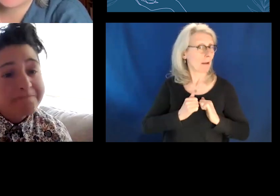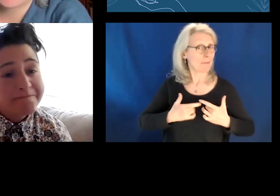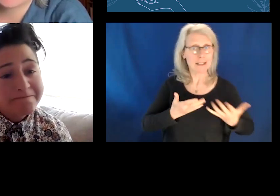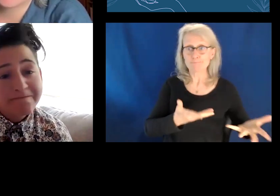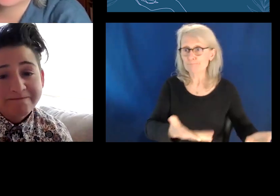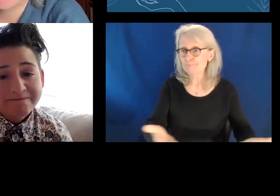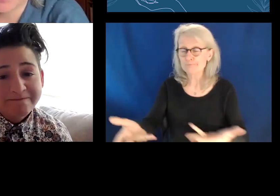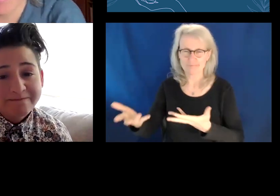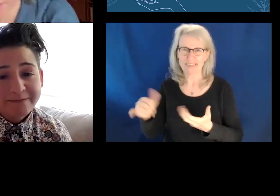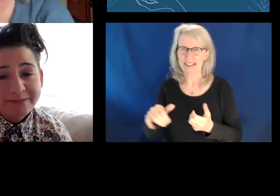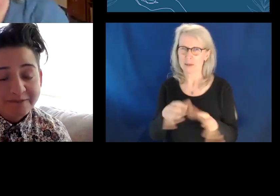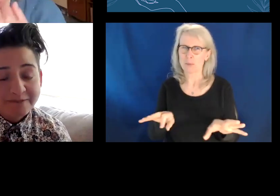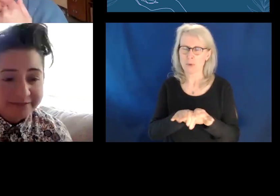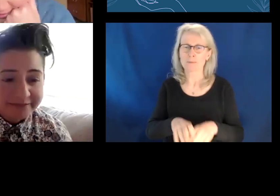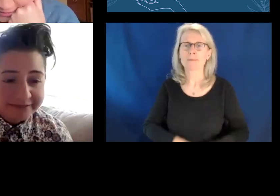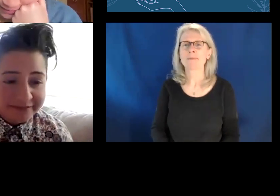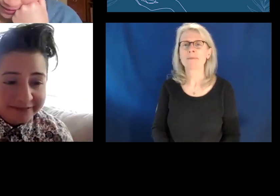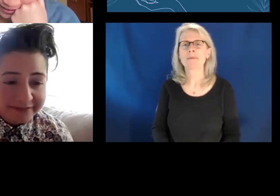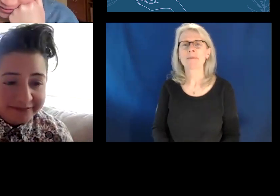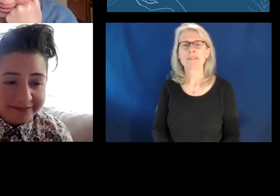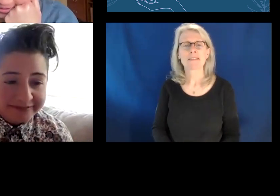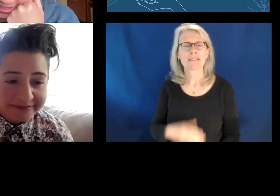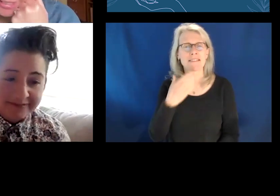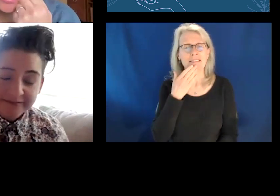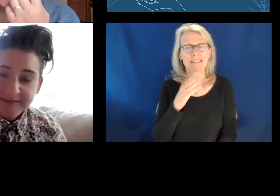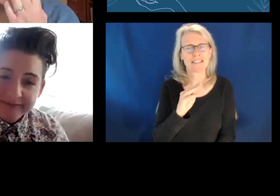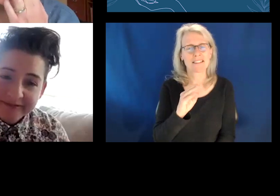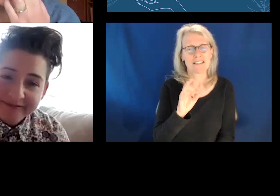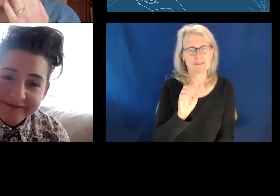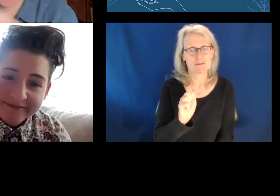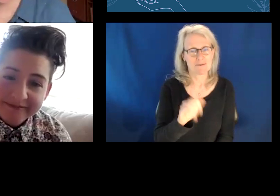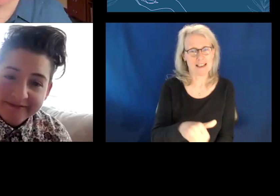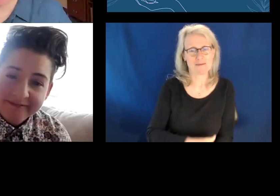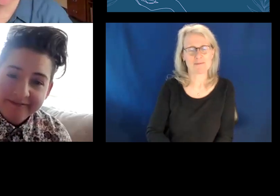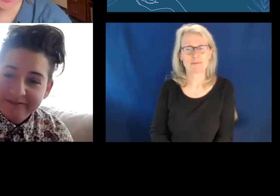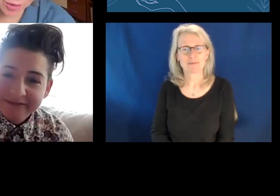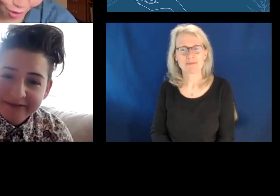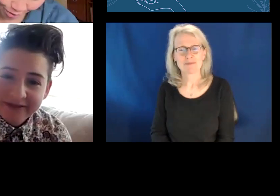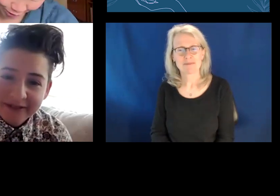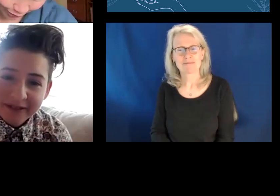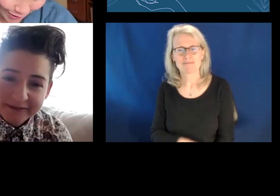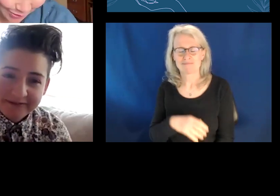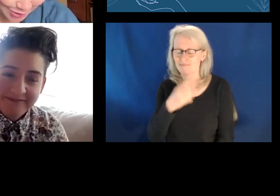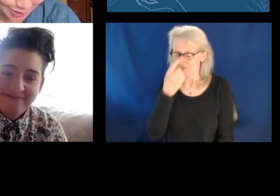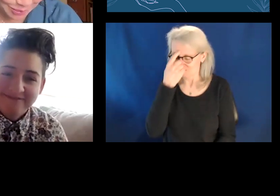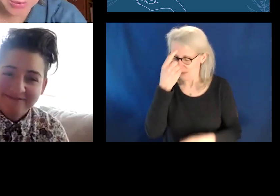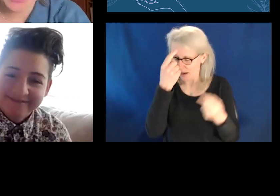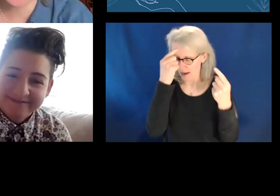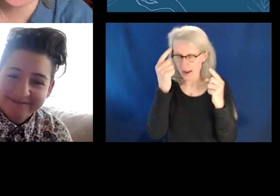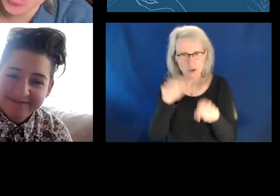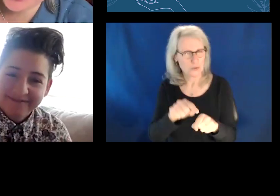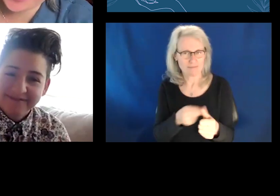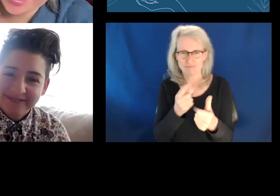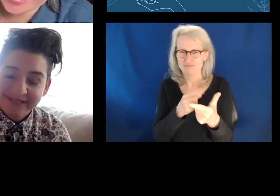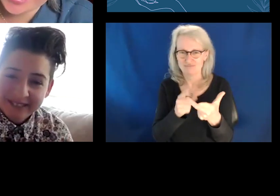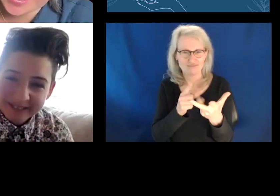space. Beautiful. Thanks, Faye. That's, yeah, I resonated with so much of what you just spoke around